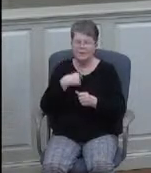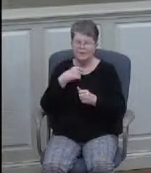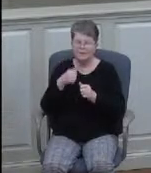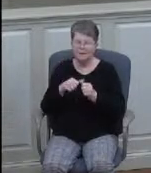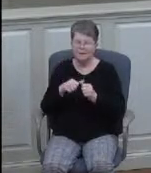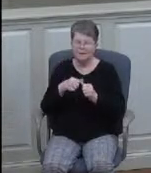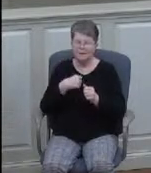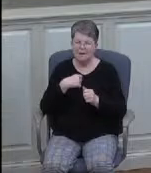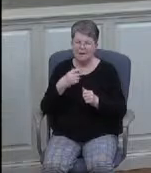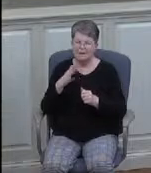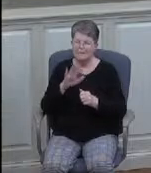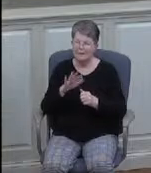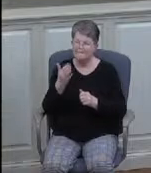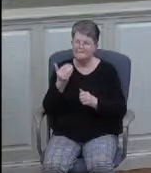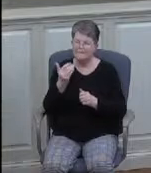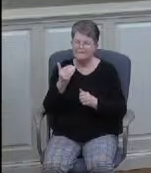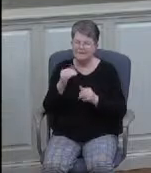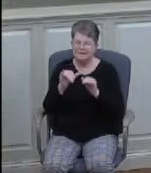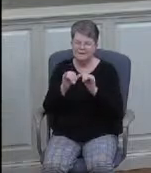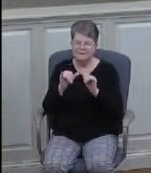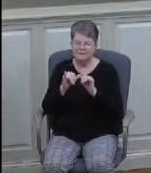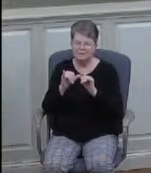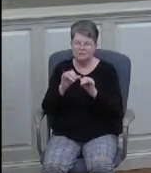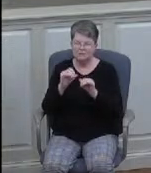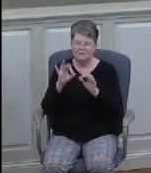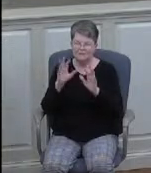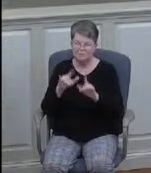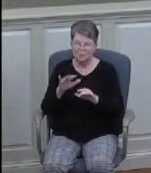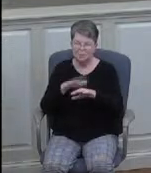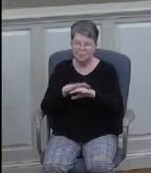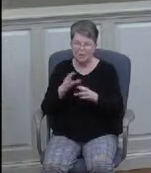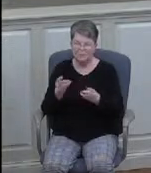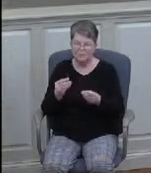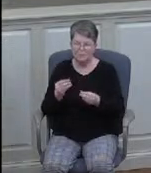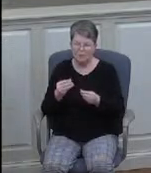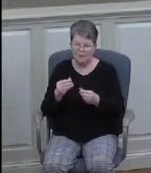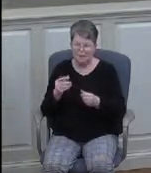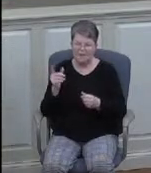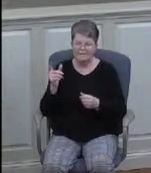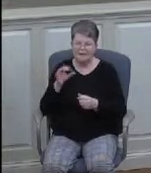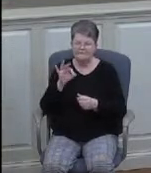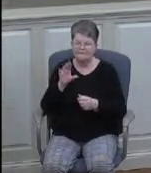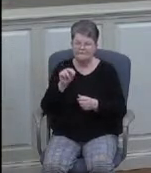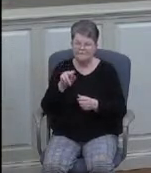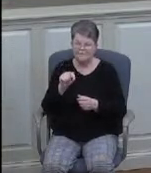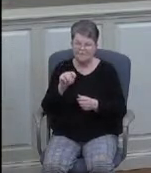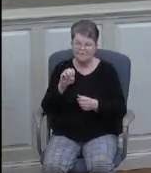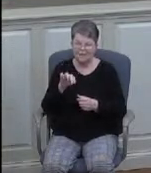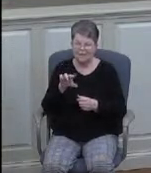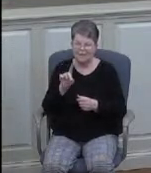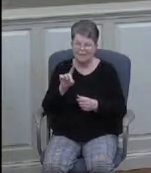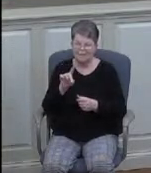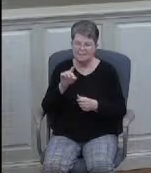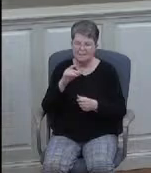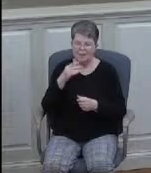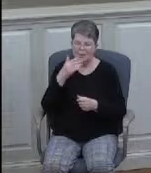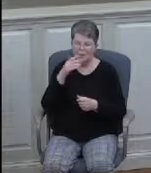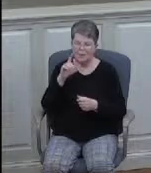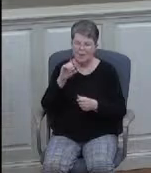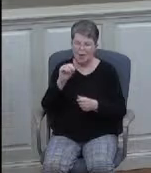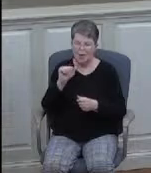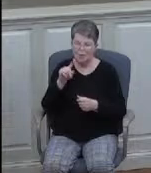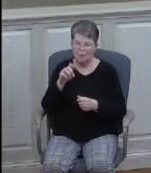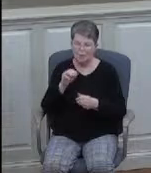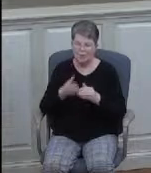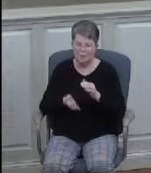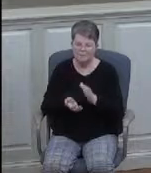about 15 inches. We did. That's what – I was thinking of that, too. Yeah, they had that front-end loader out. On the main street. Clearing it off the street.